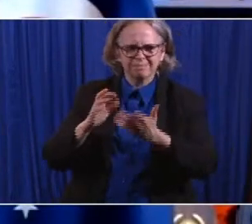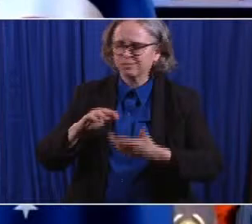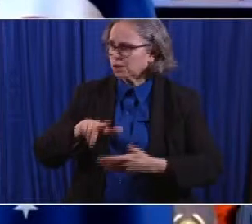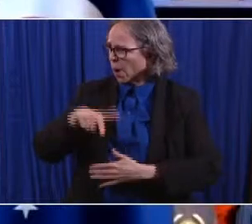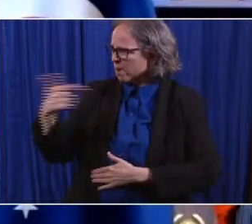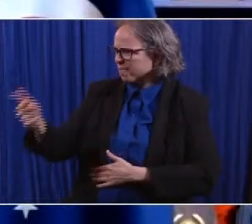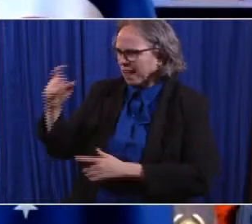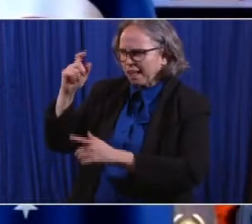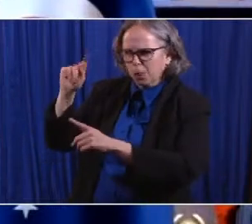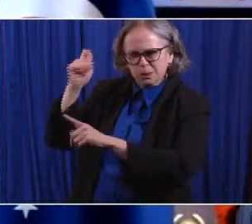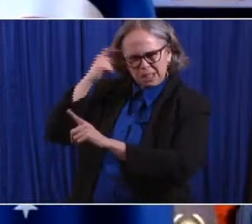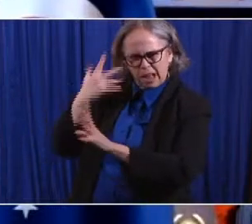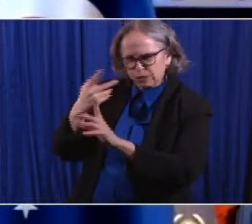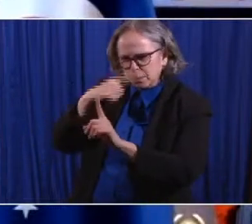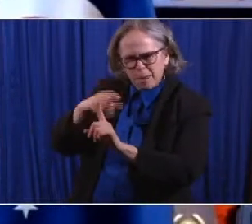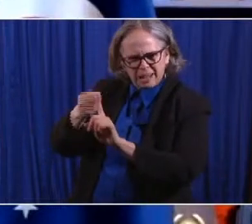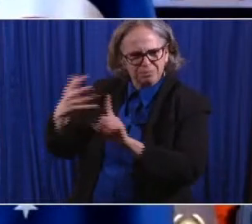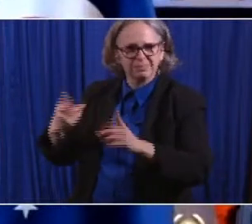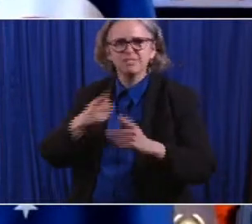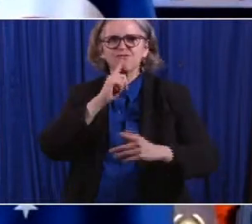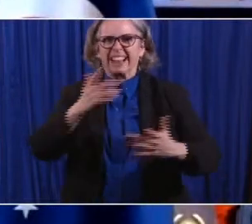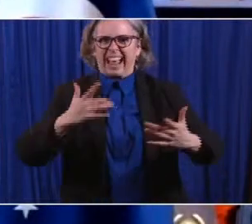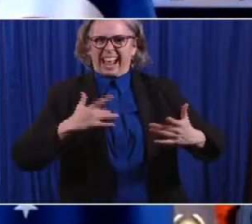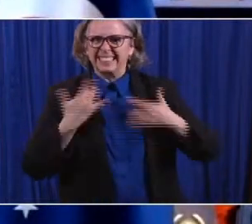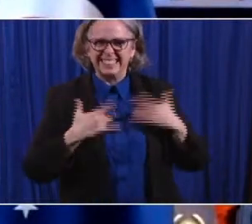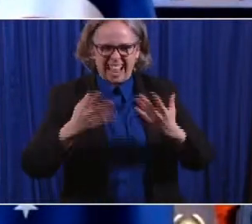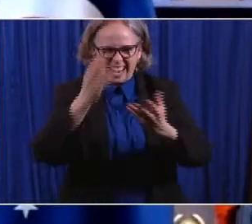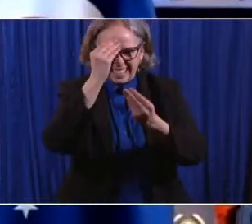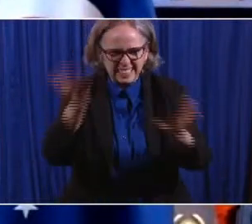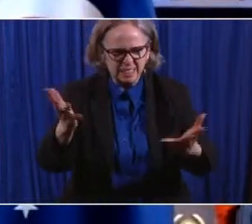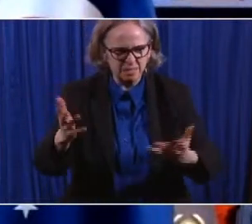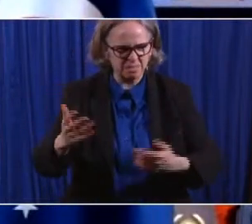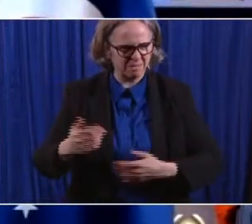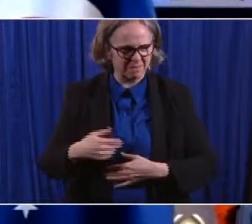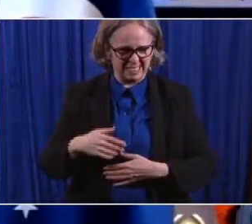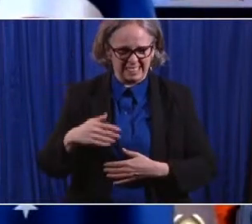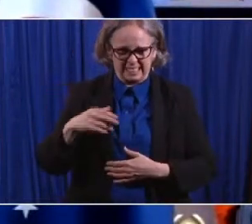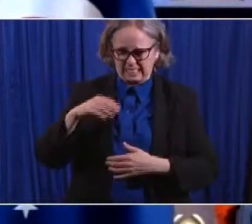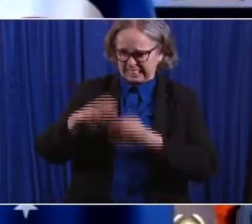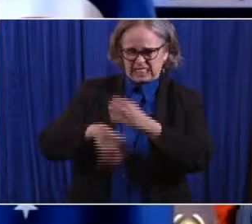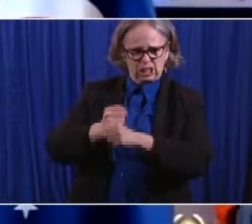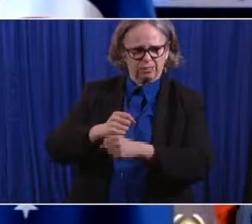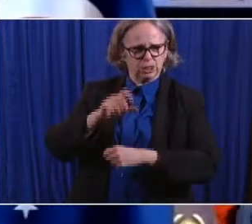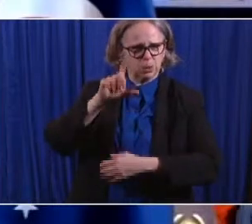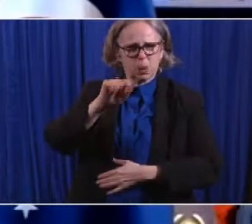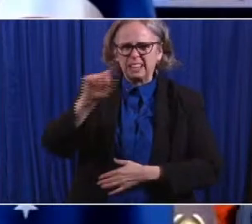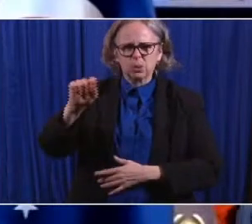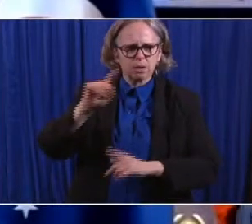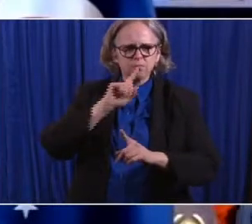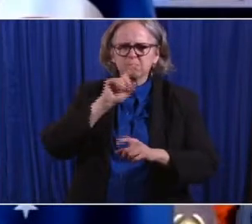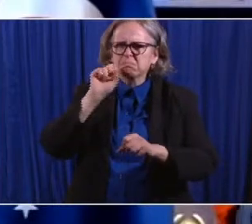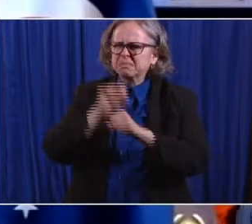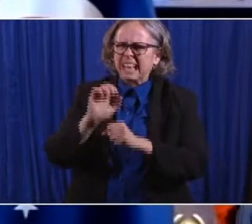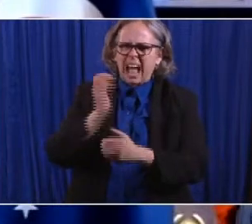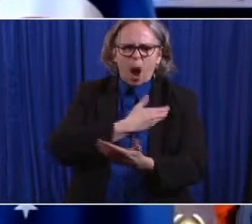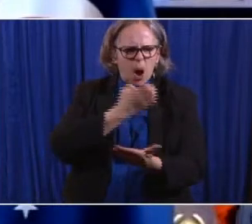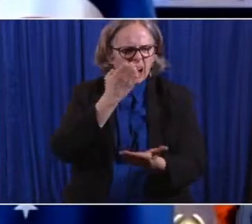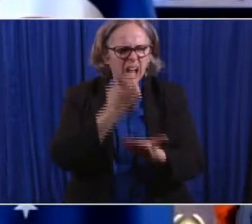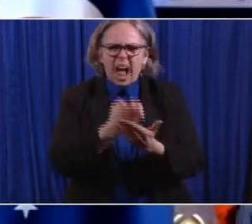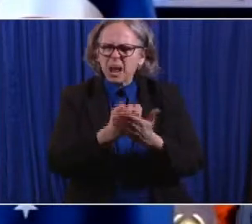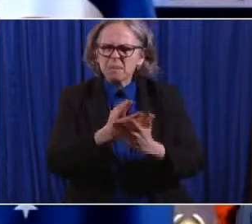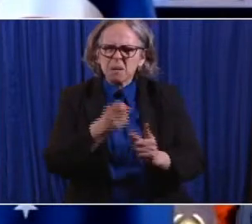2020, we didn't know what the economic development impact would be in our state, around the